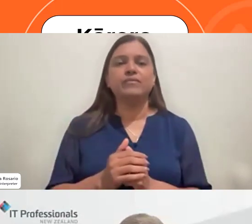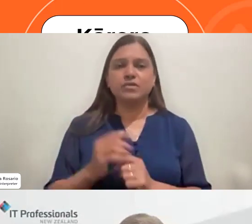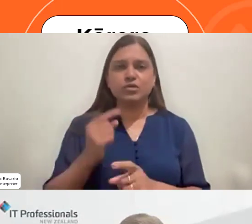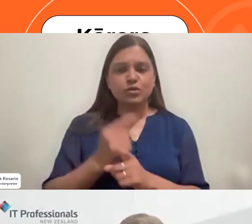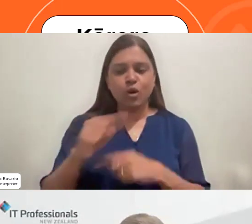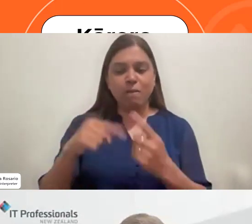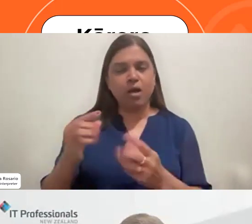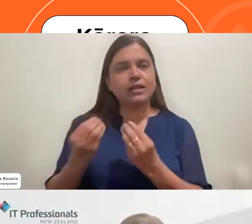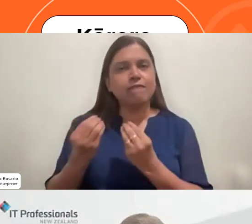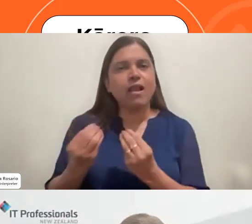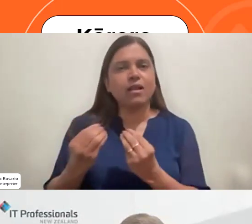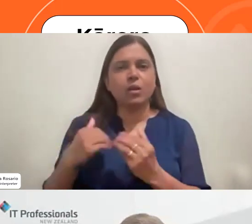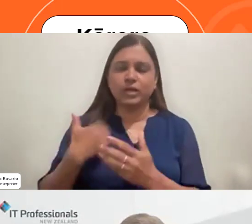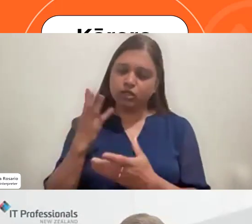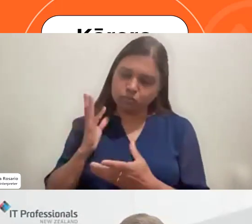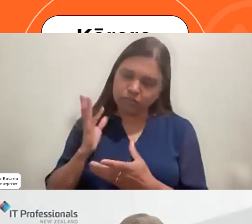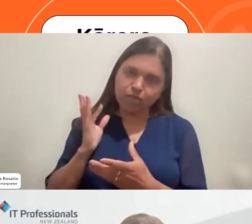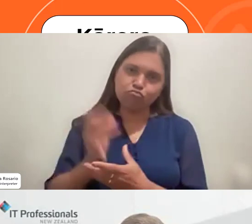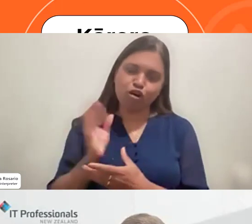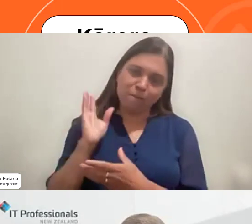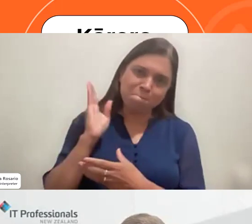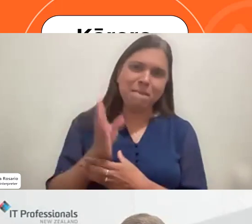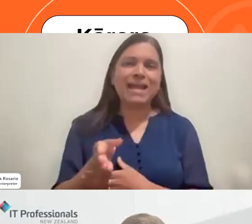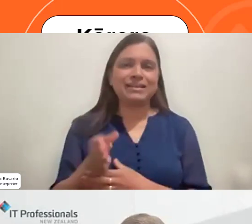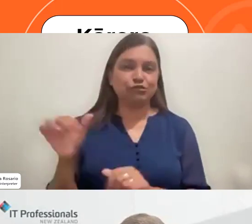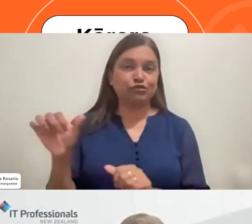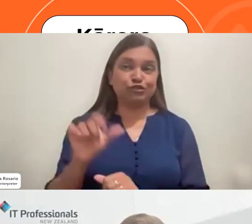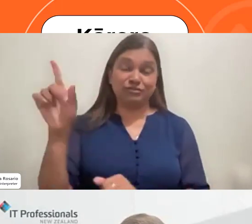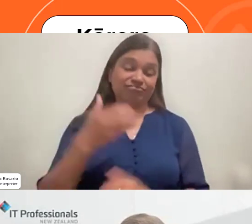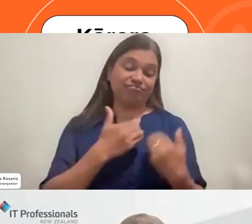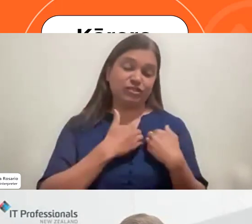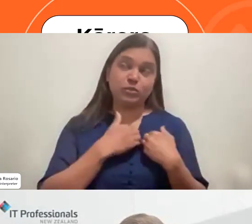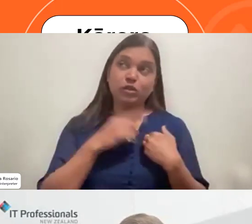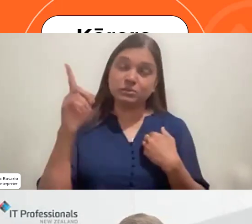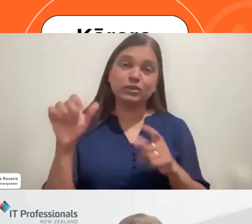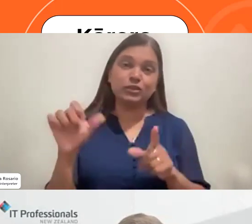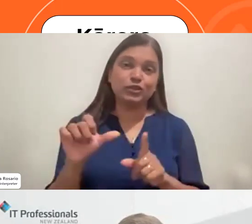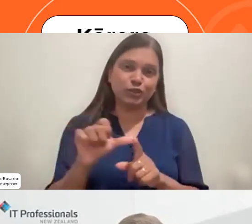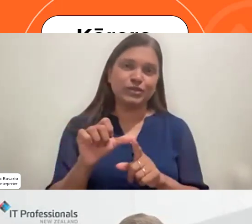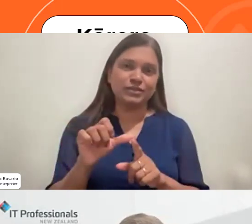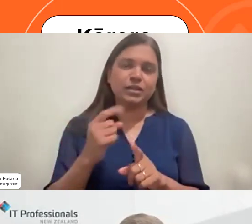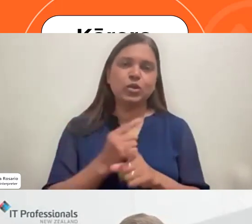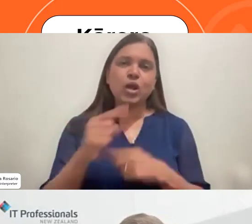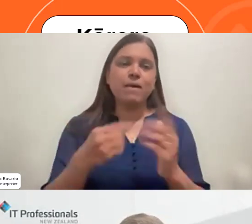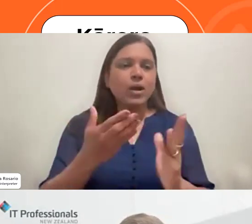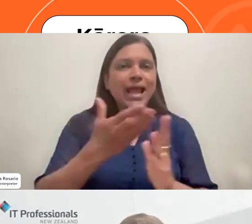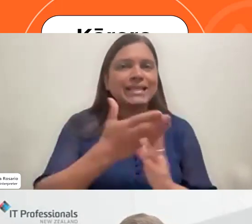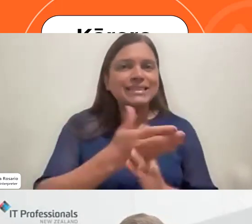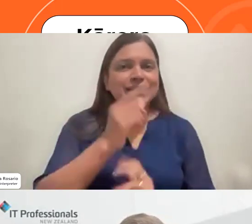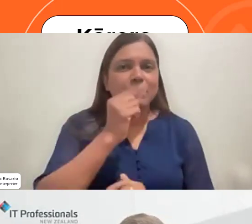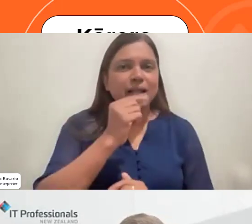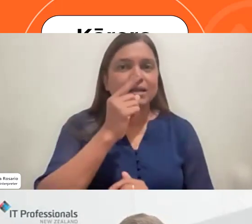is, I think, really crucial when we think about accessibility. Technology obviously plays a